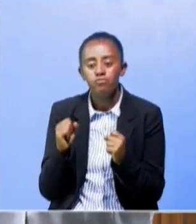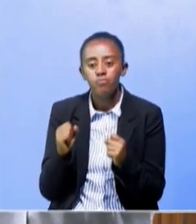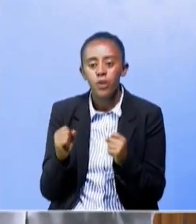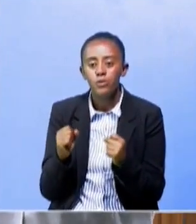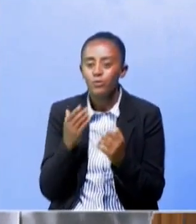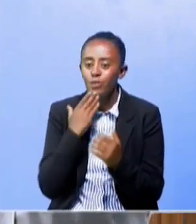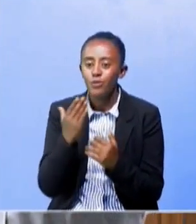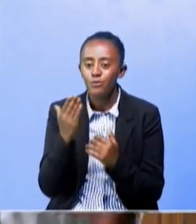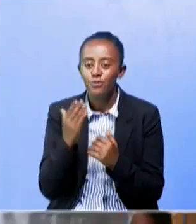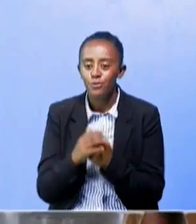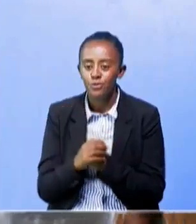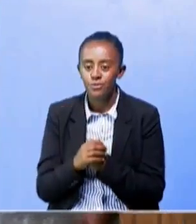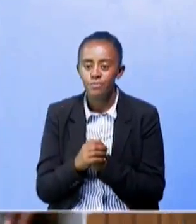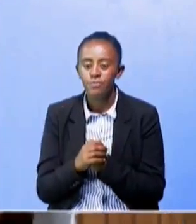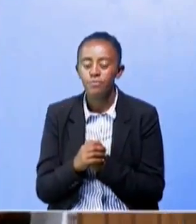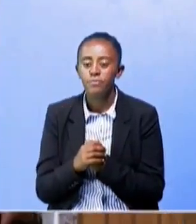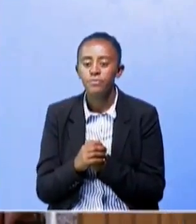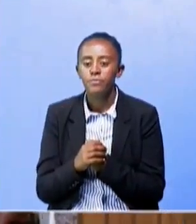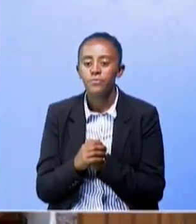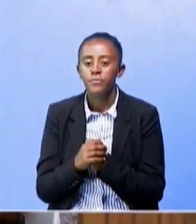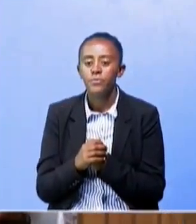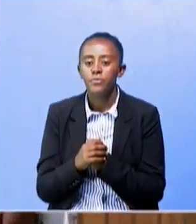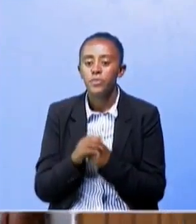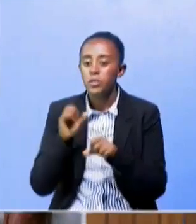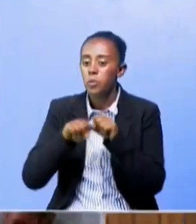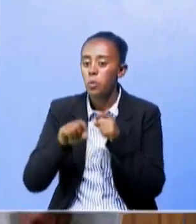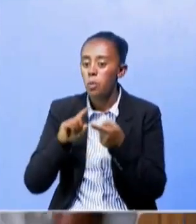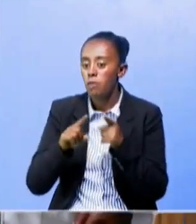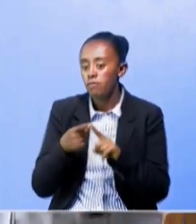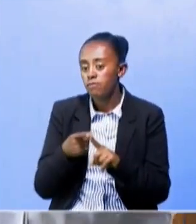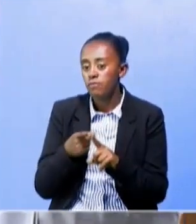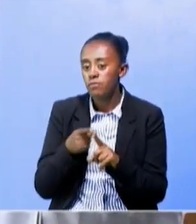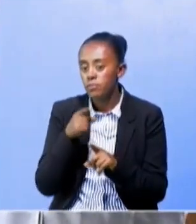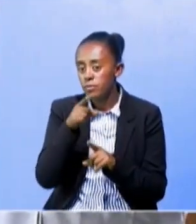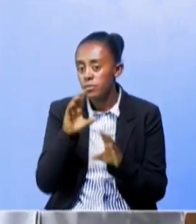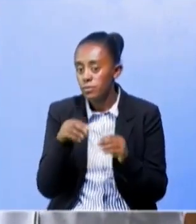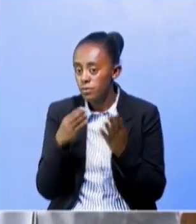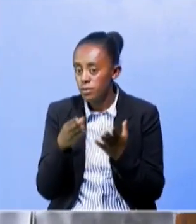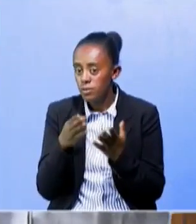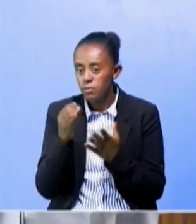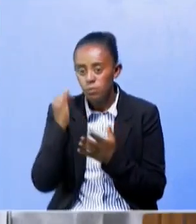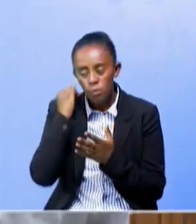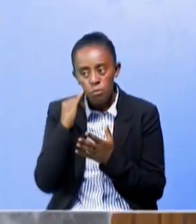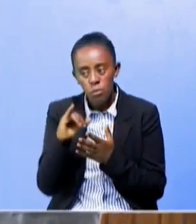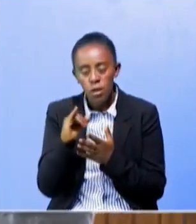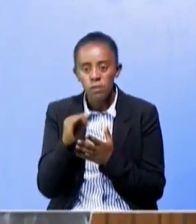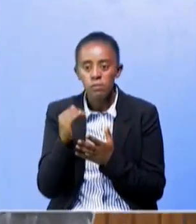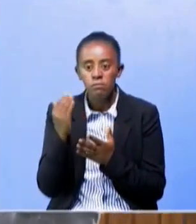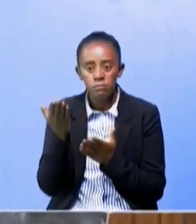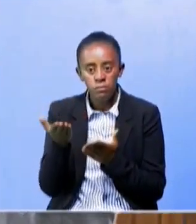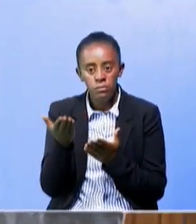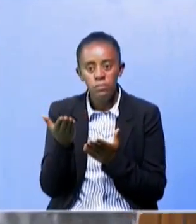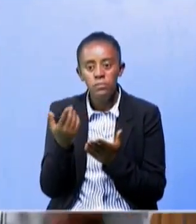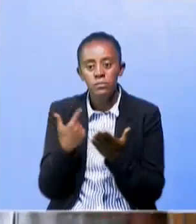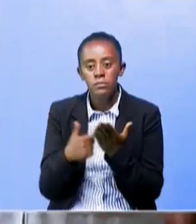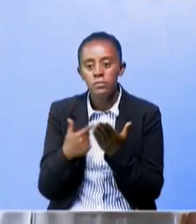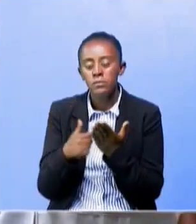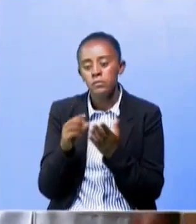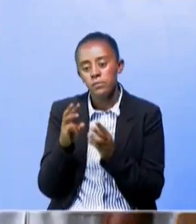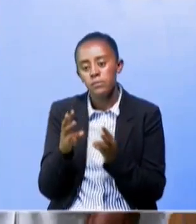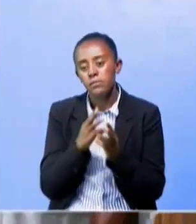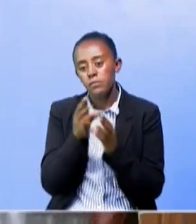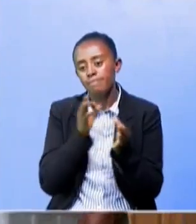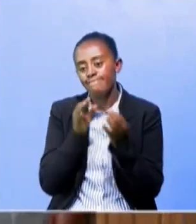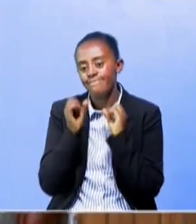good. So, one of your friends may give you his opinion or her opinion in such a way.